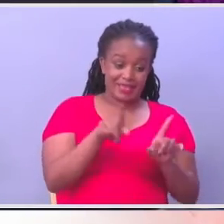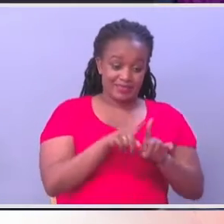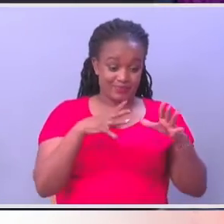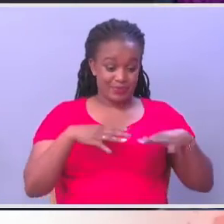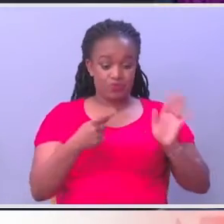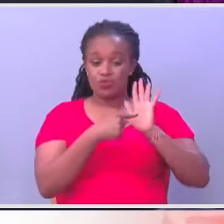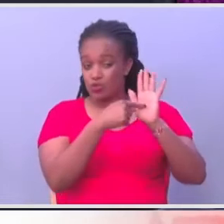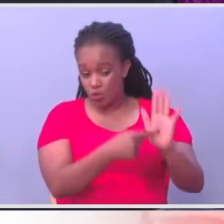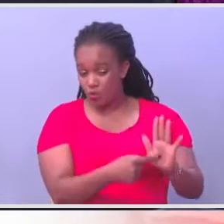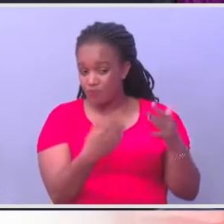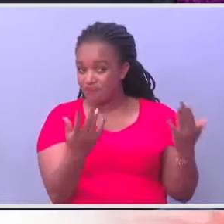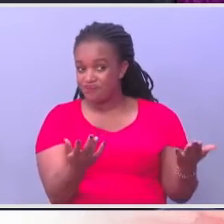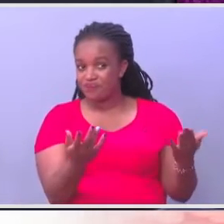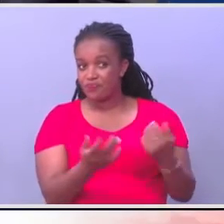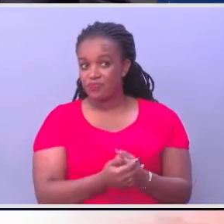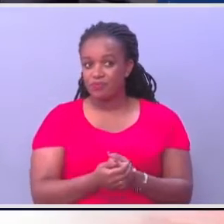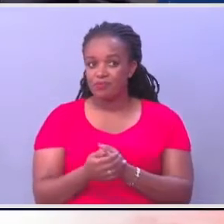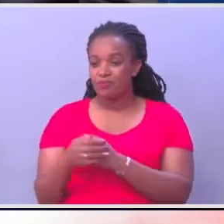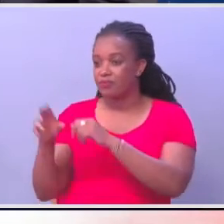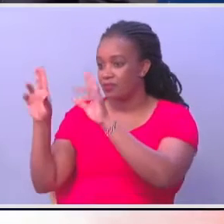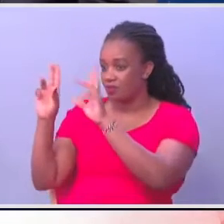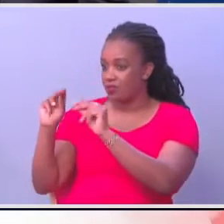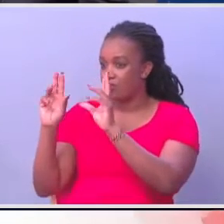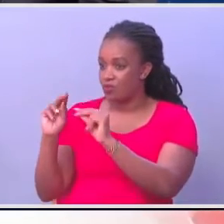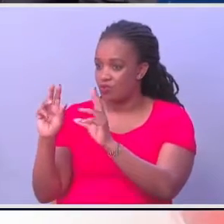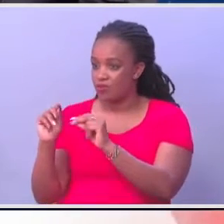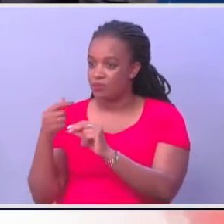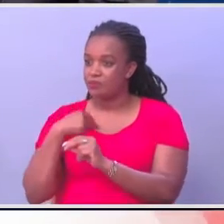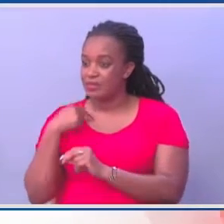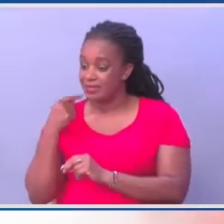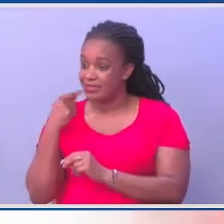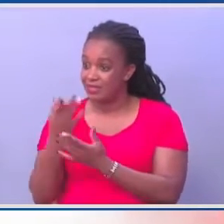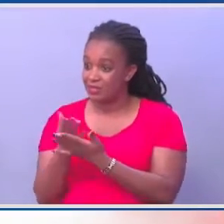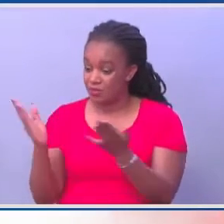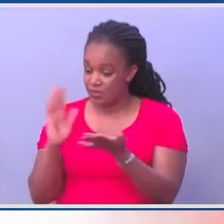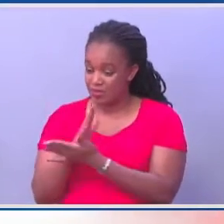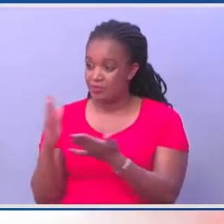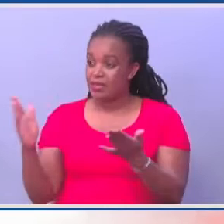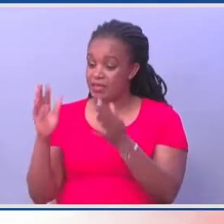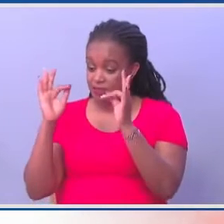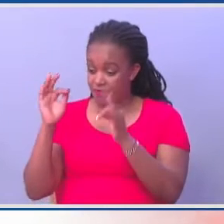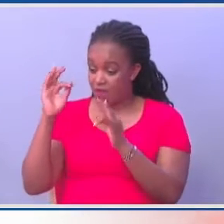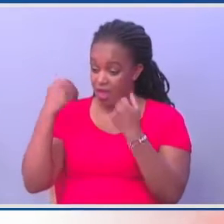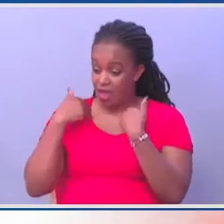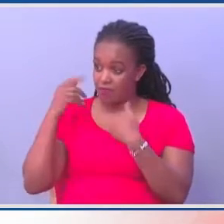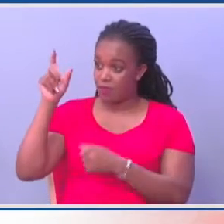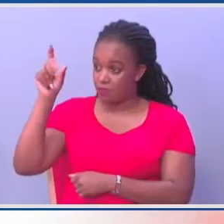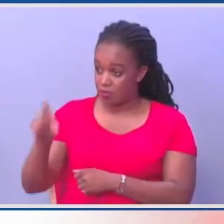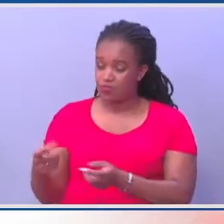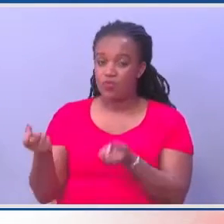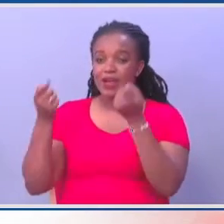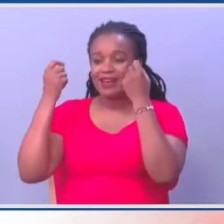political showpieces? You know, I can tell you something. If there's anybody who knows